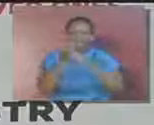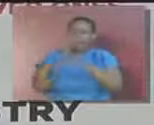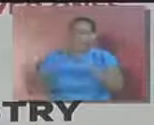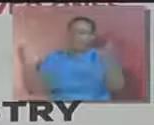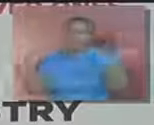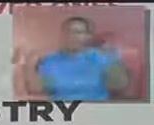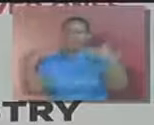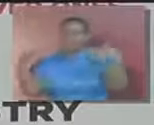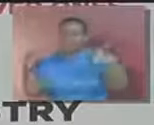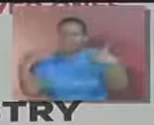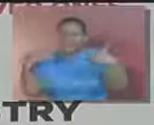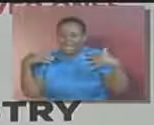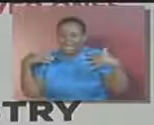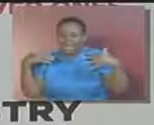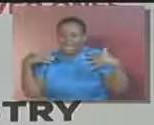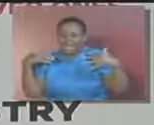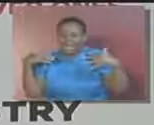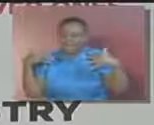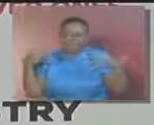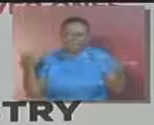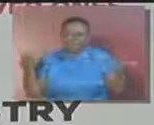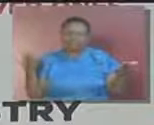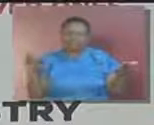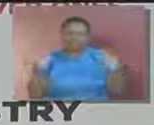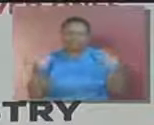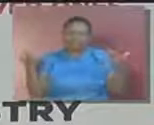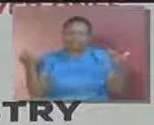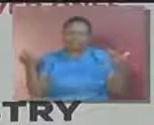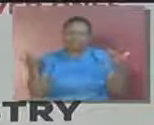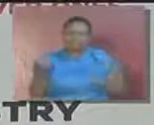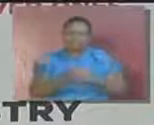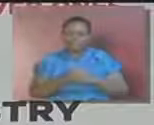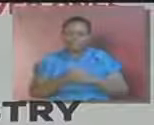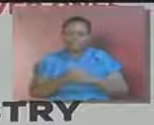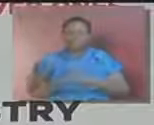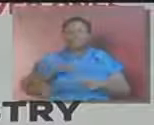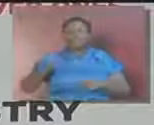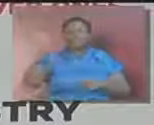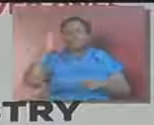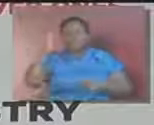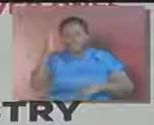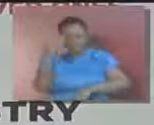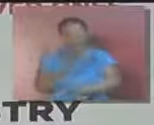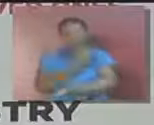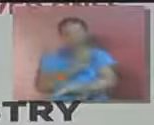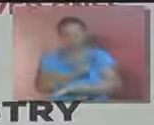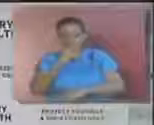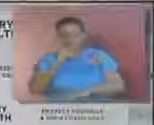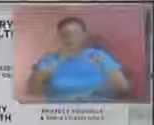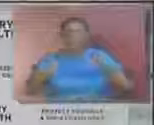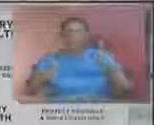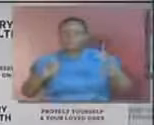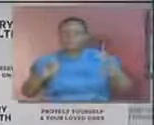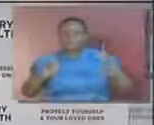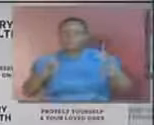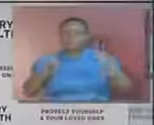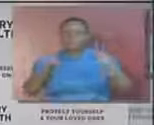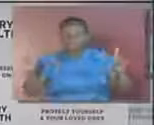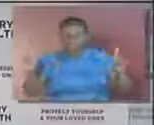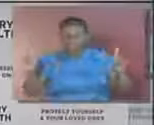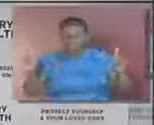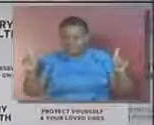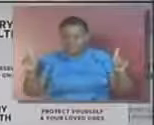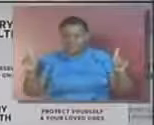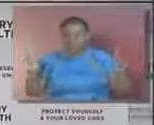So we will do it, but very selectively and very cautiously. Thank you very much. Thank you,